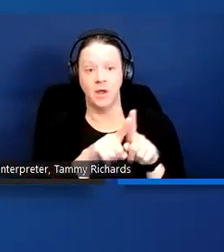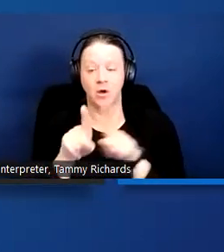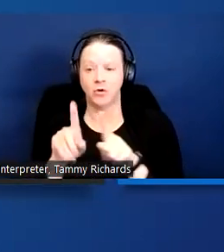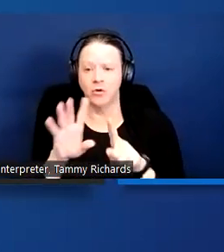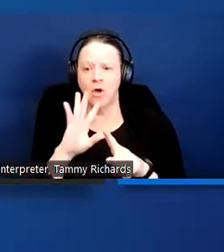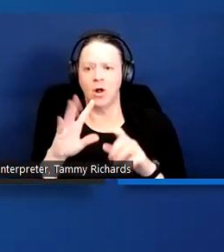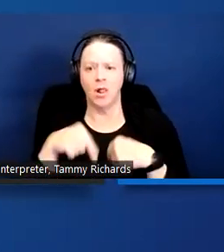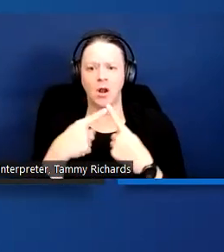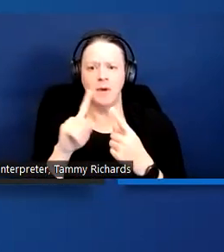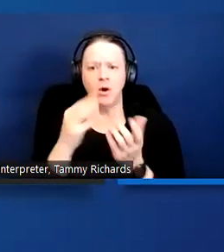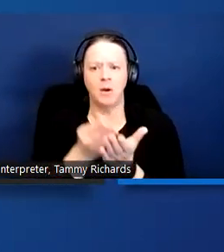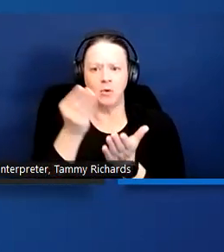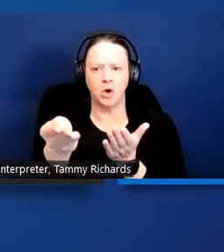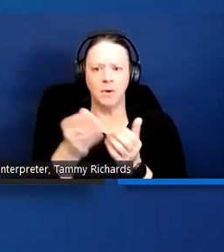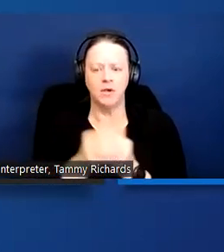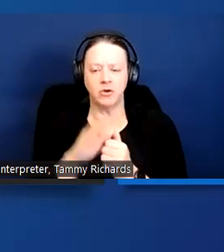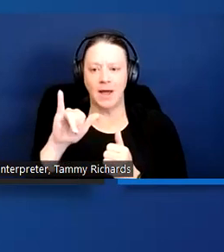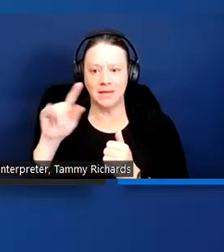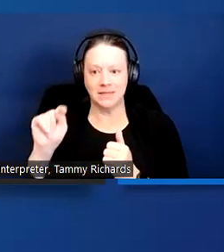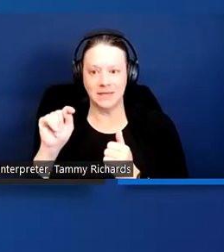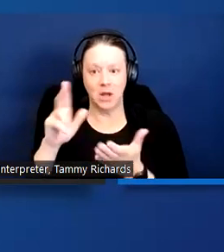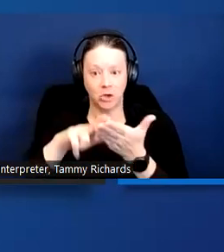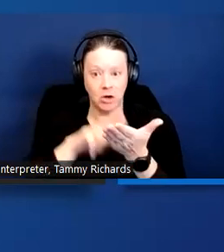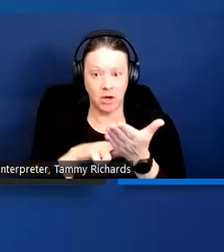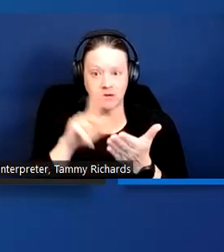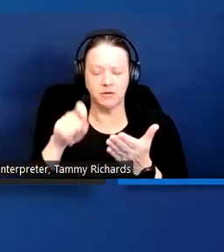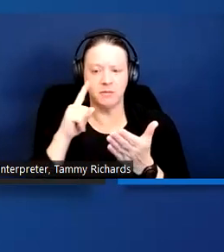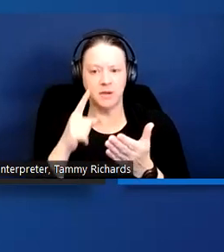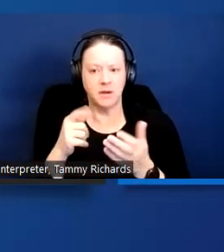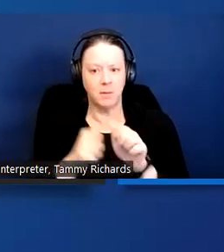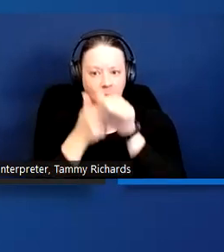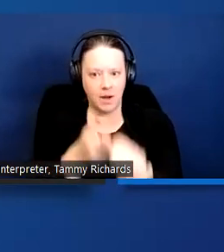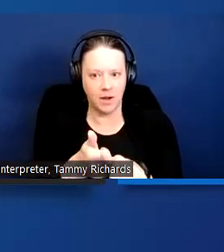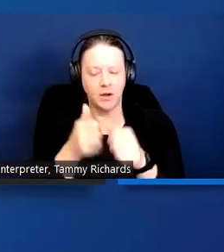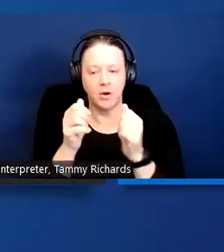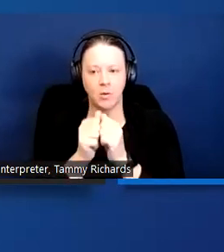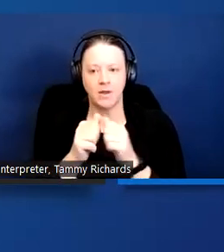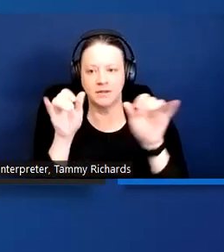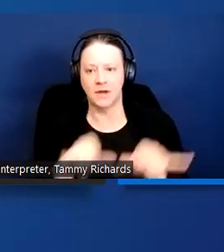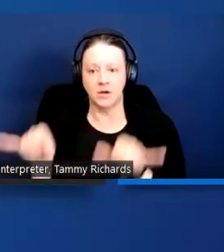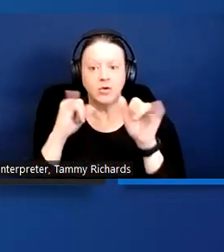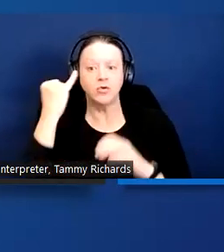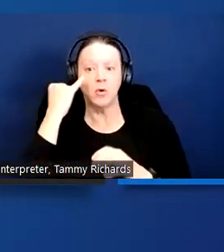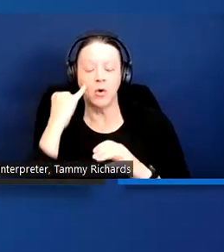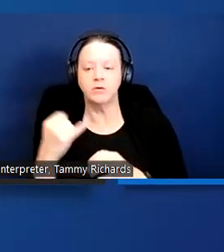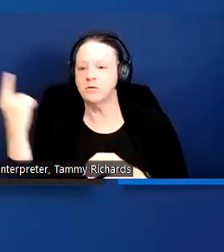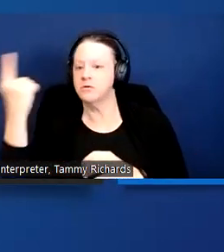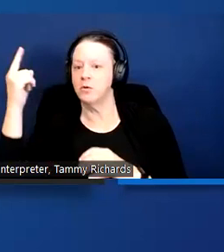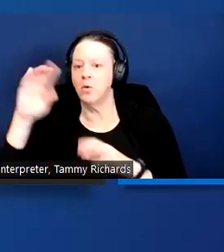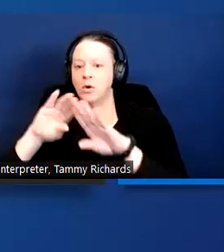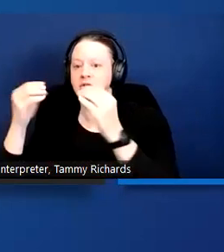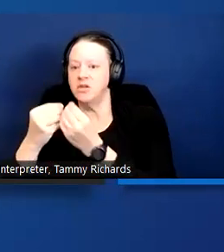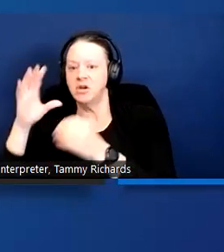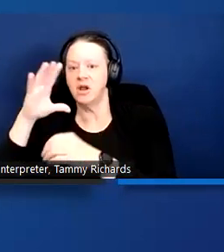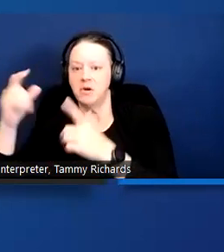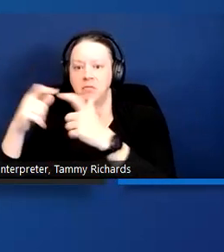procurement. So any IT procurements have to be compliant with these standards. So anyone who's providing a product or service to the government has to meet the same